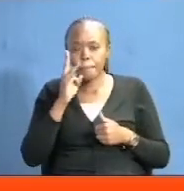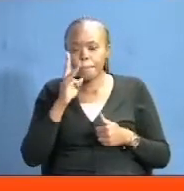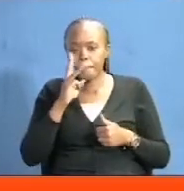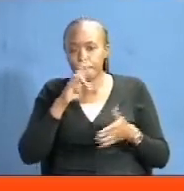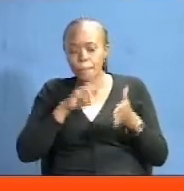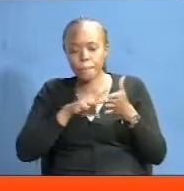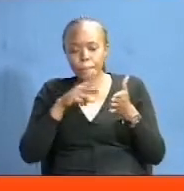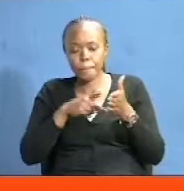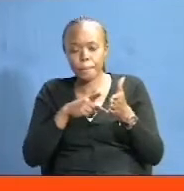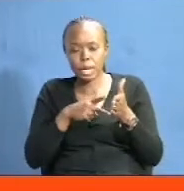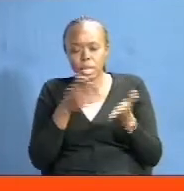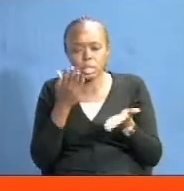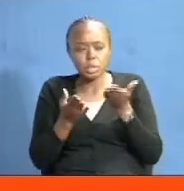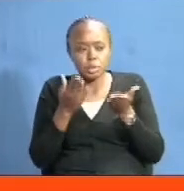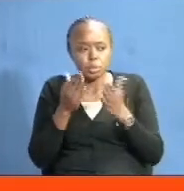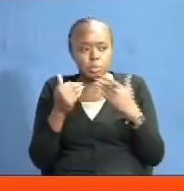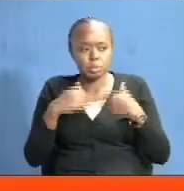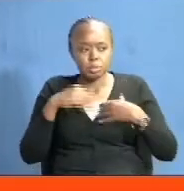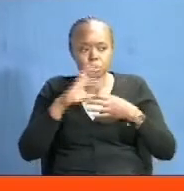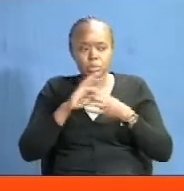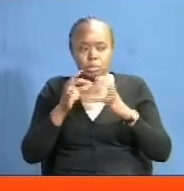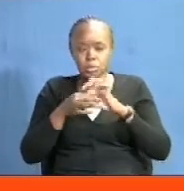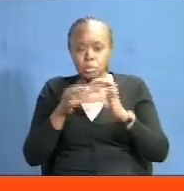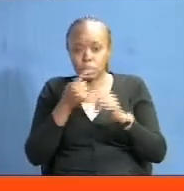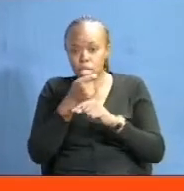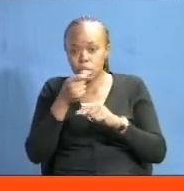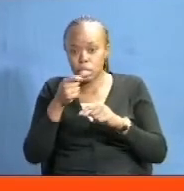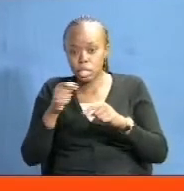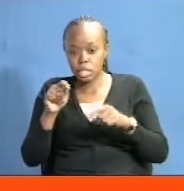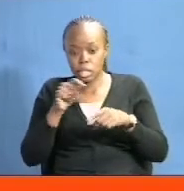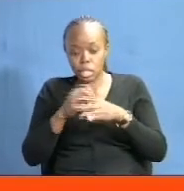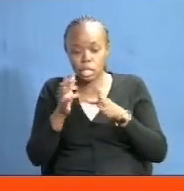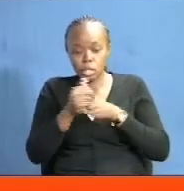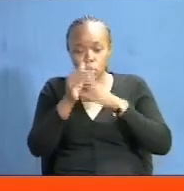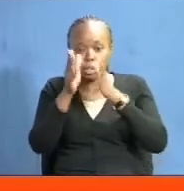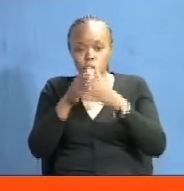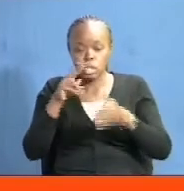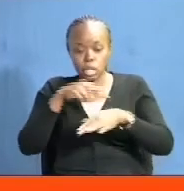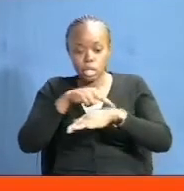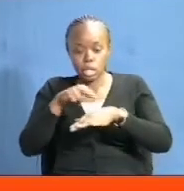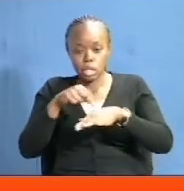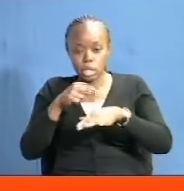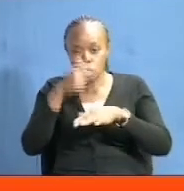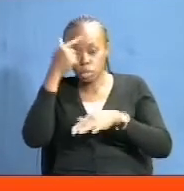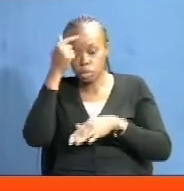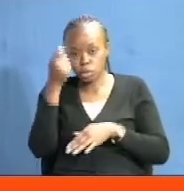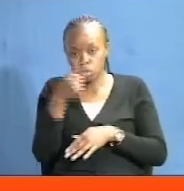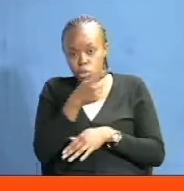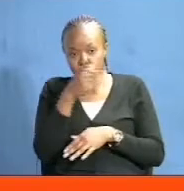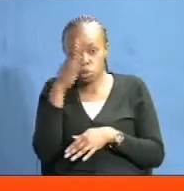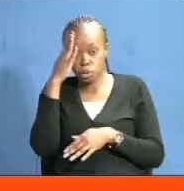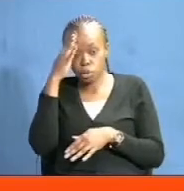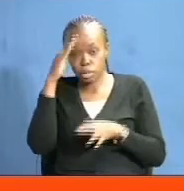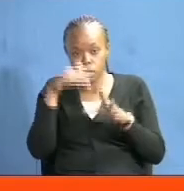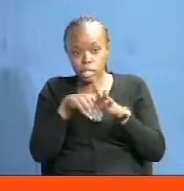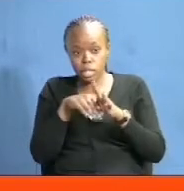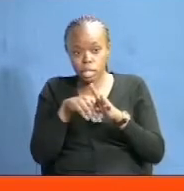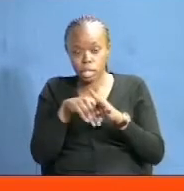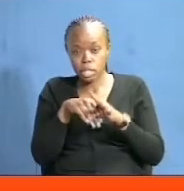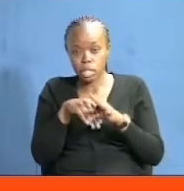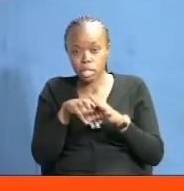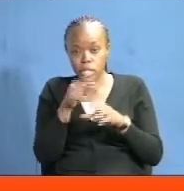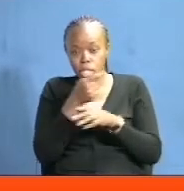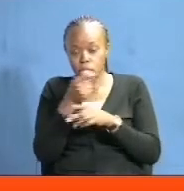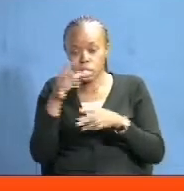create some sort of a disconnect between the student leadership and the national politics? Because in the national politics,